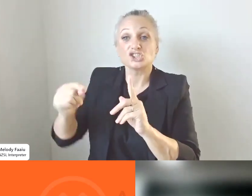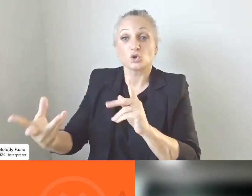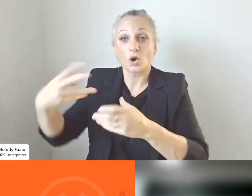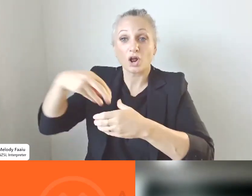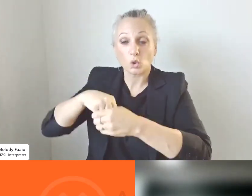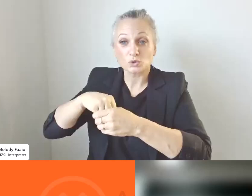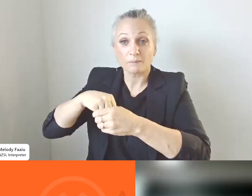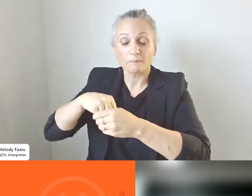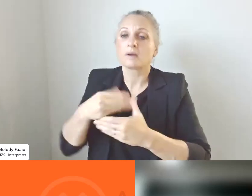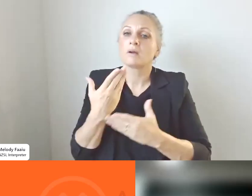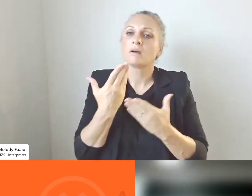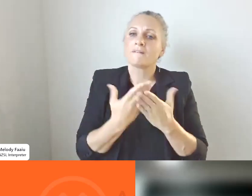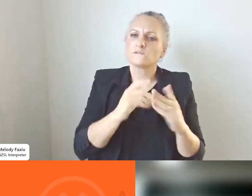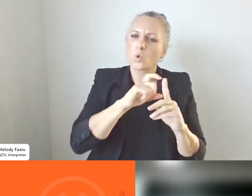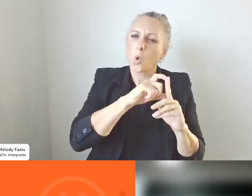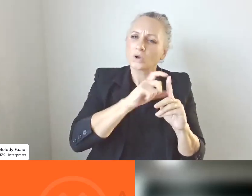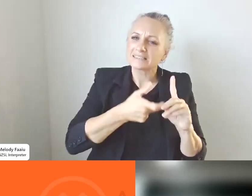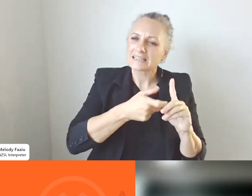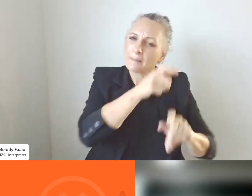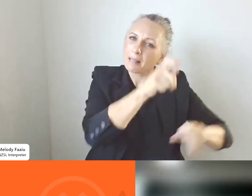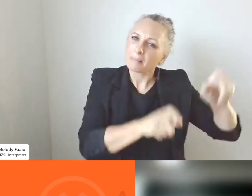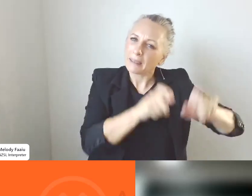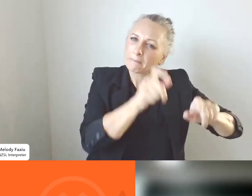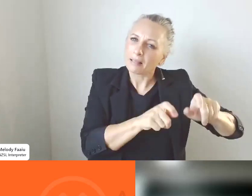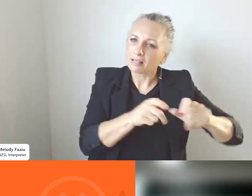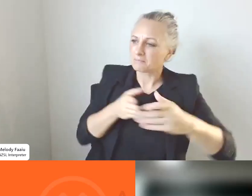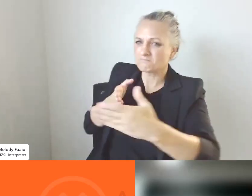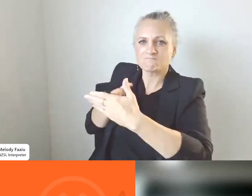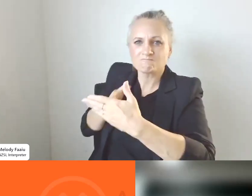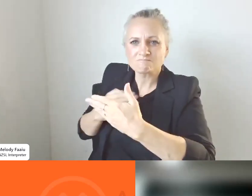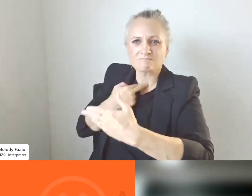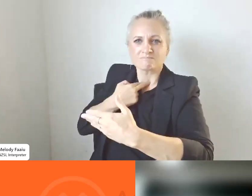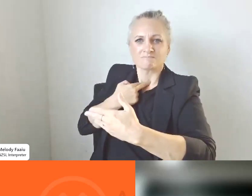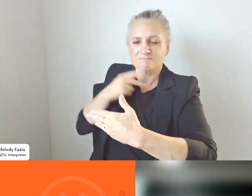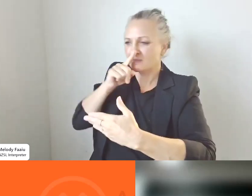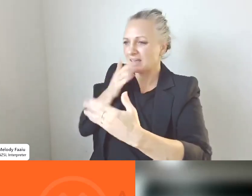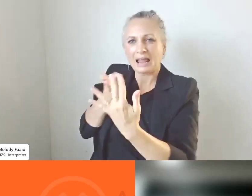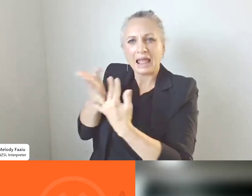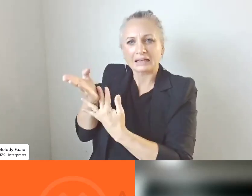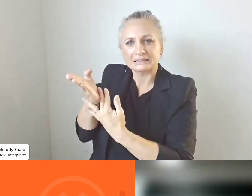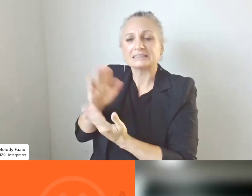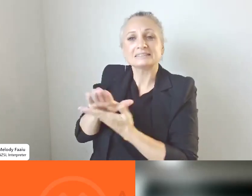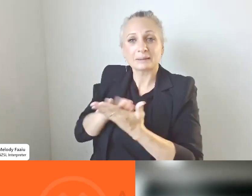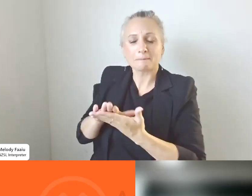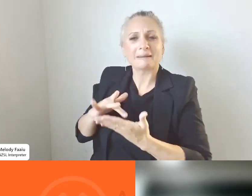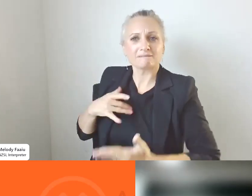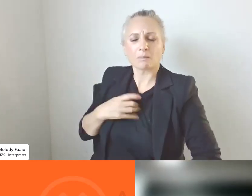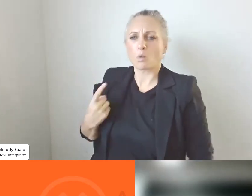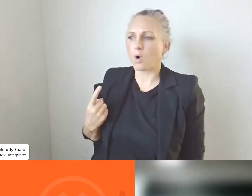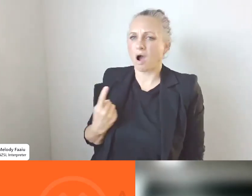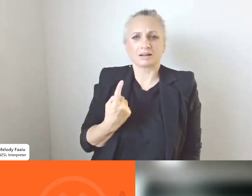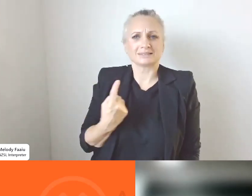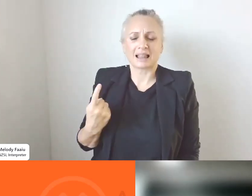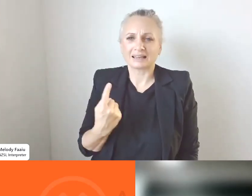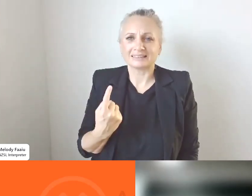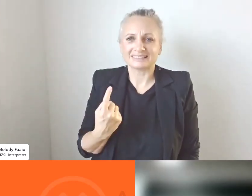systems often leads to exclusion, creating isolating environments. And, you know, Sally, you touched on